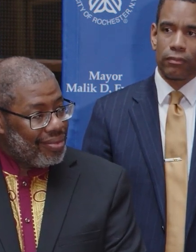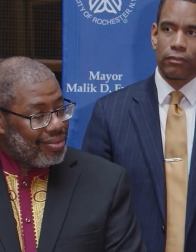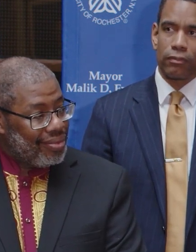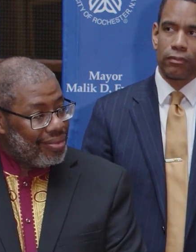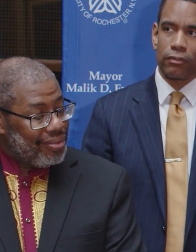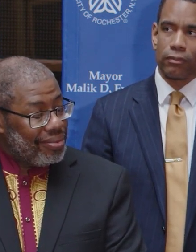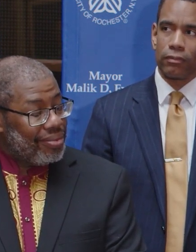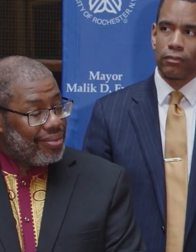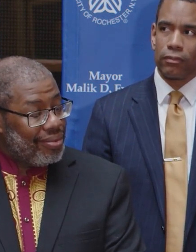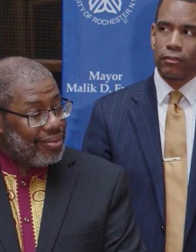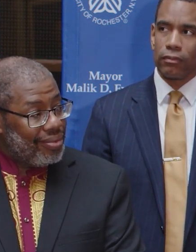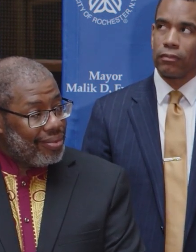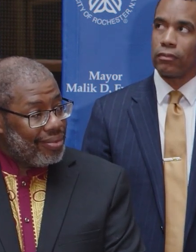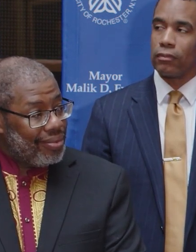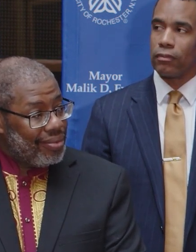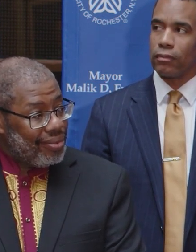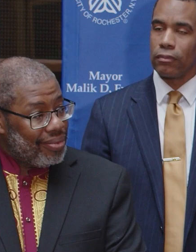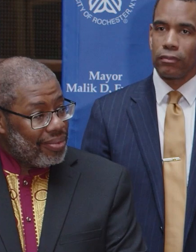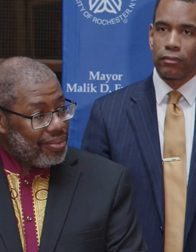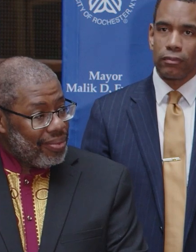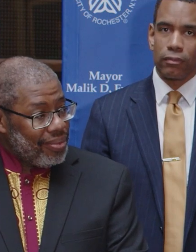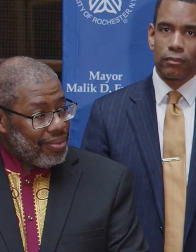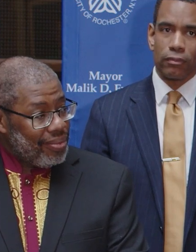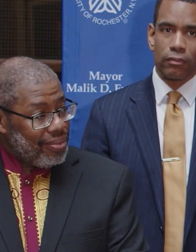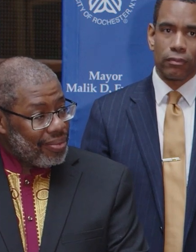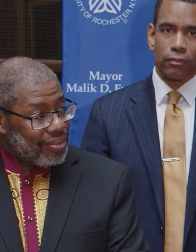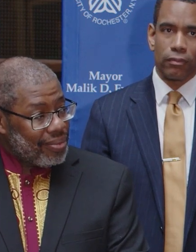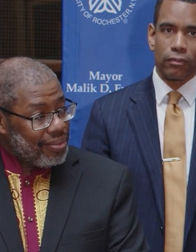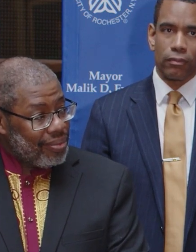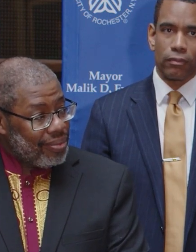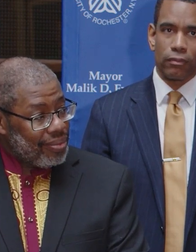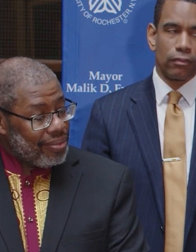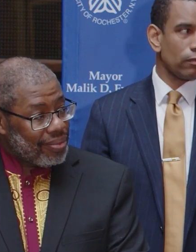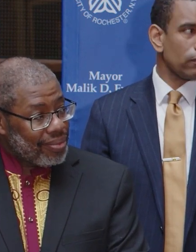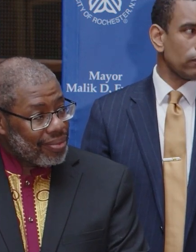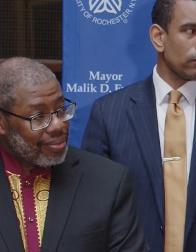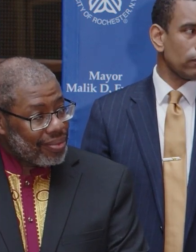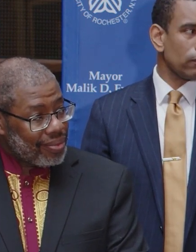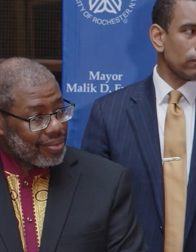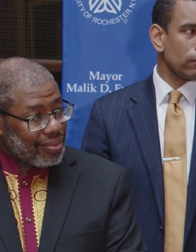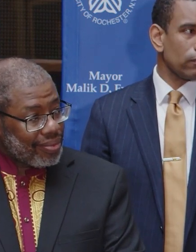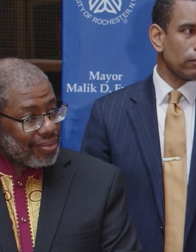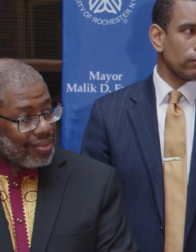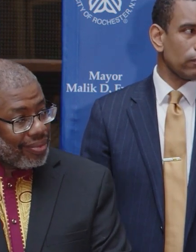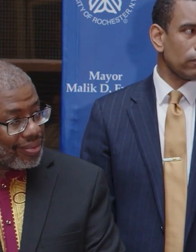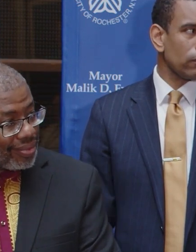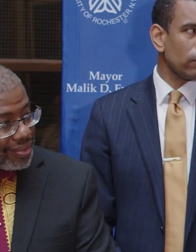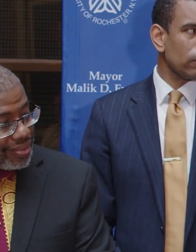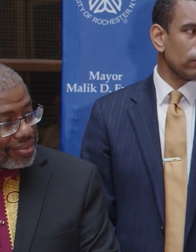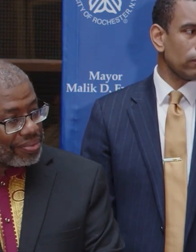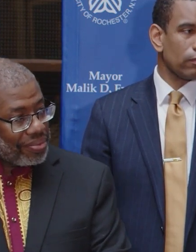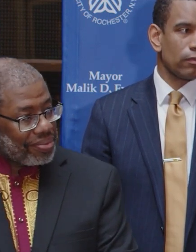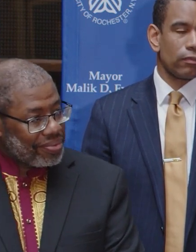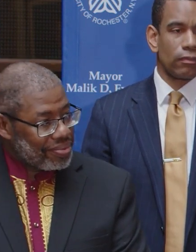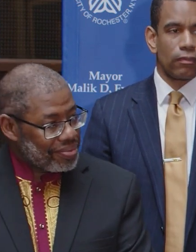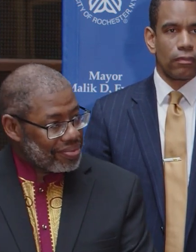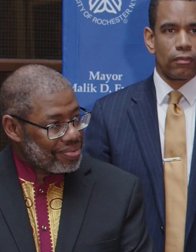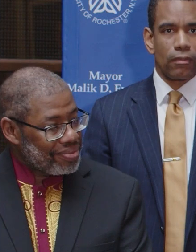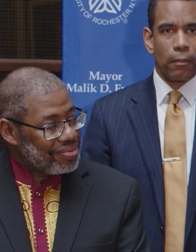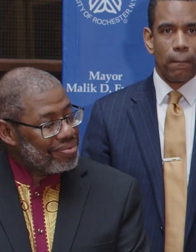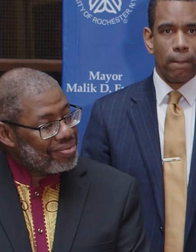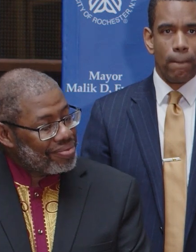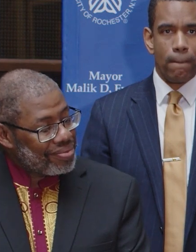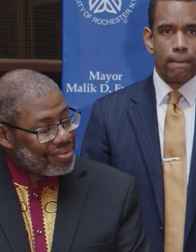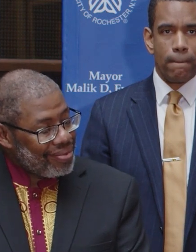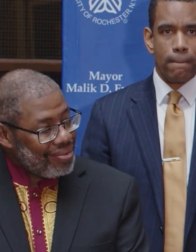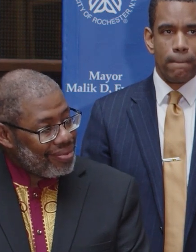concert series that's leading up to it this year. Like that, don't you? Yes, I do. So